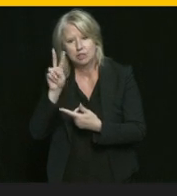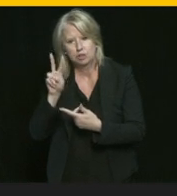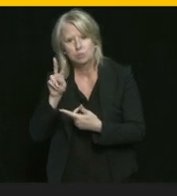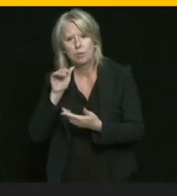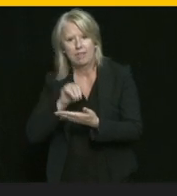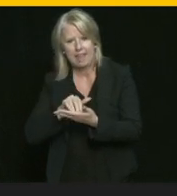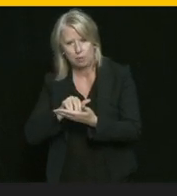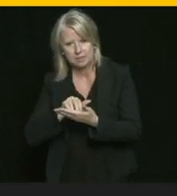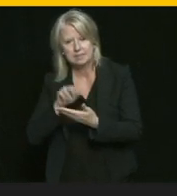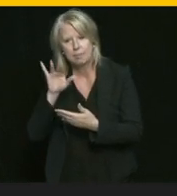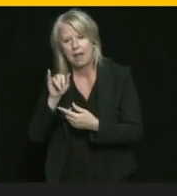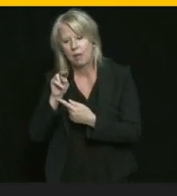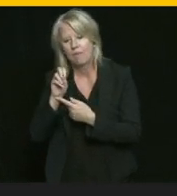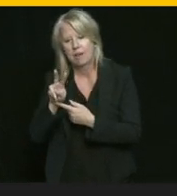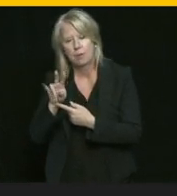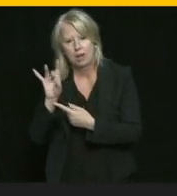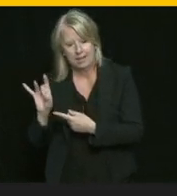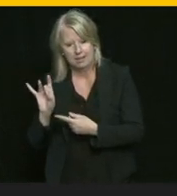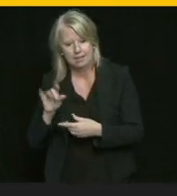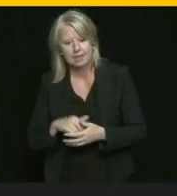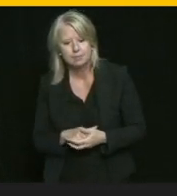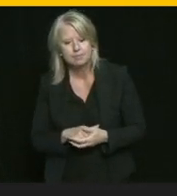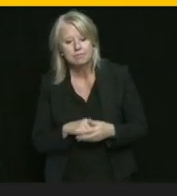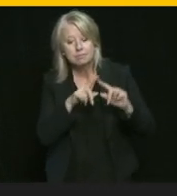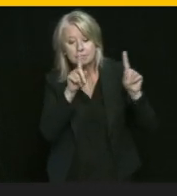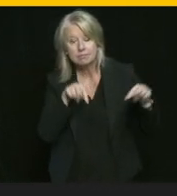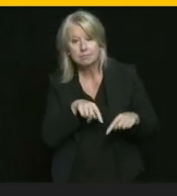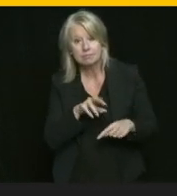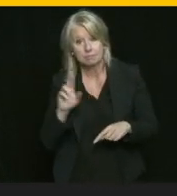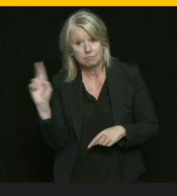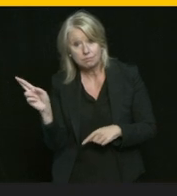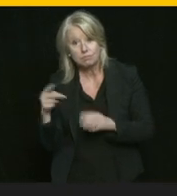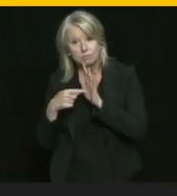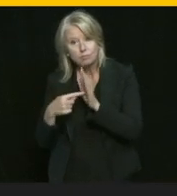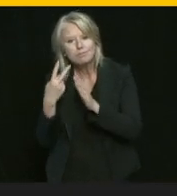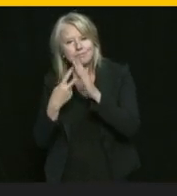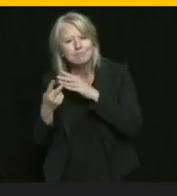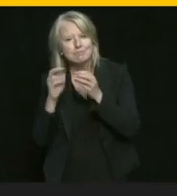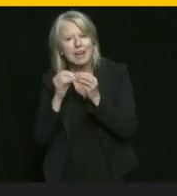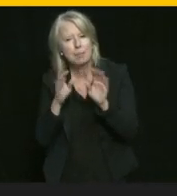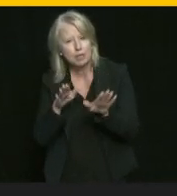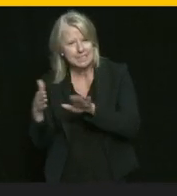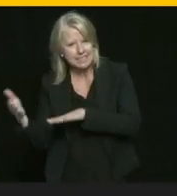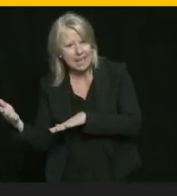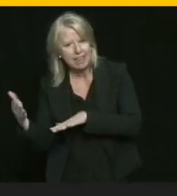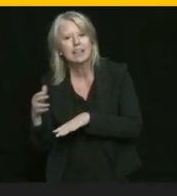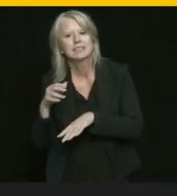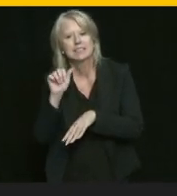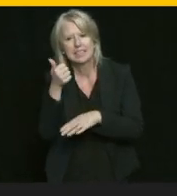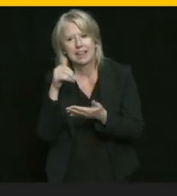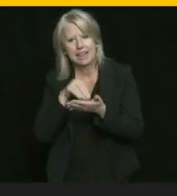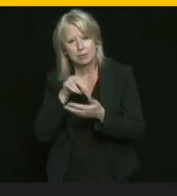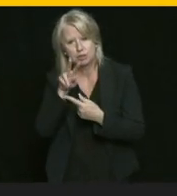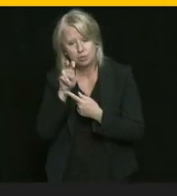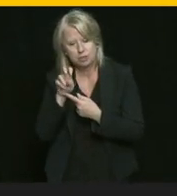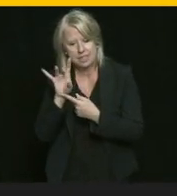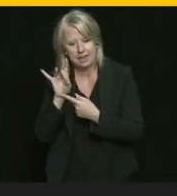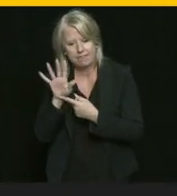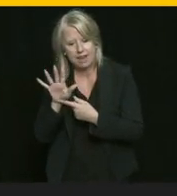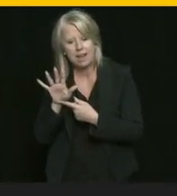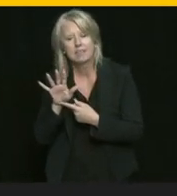262,000 by November 8th. The graph on the right shows the predicted number of deaths could be in the range of 10,285